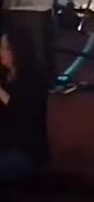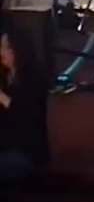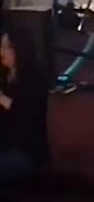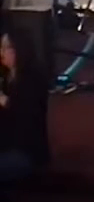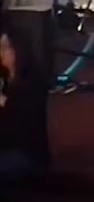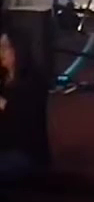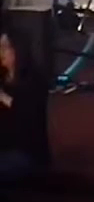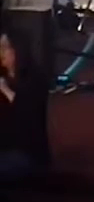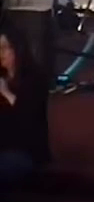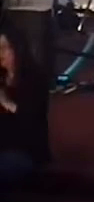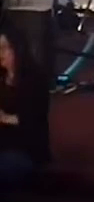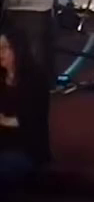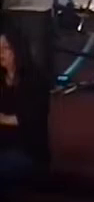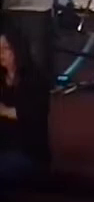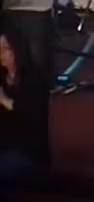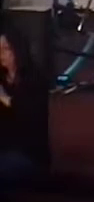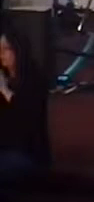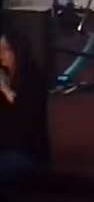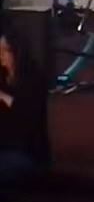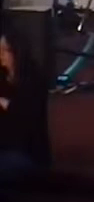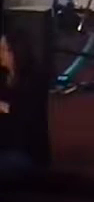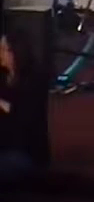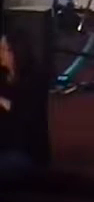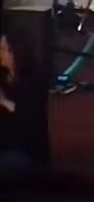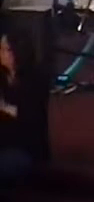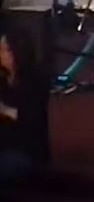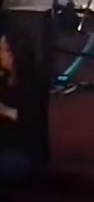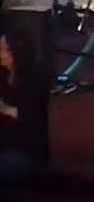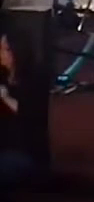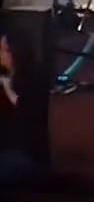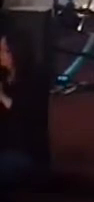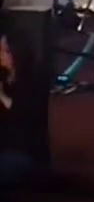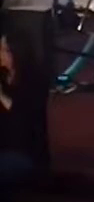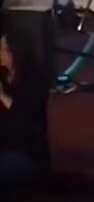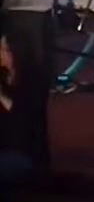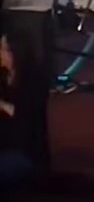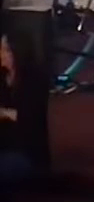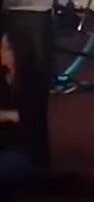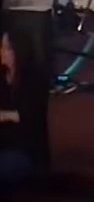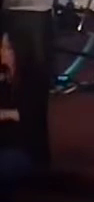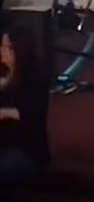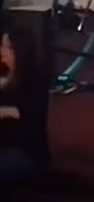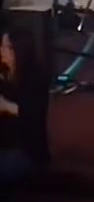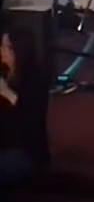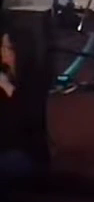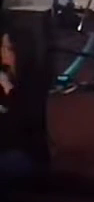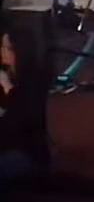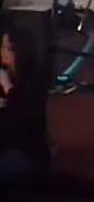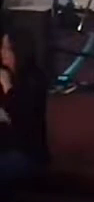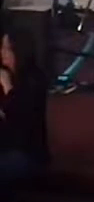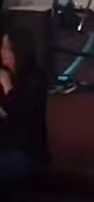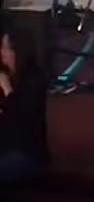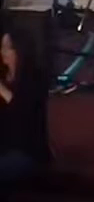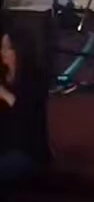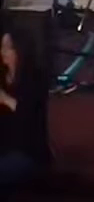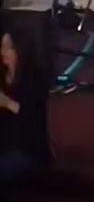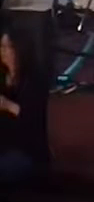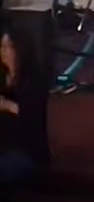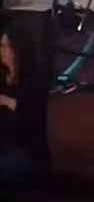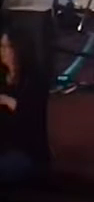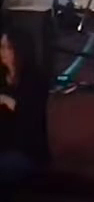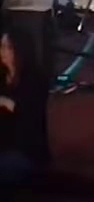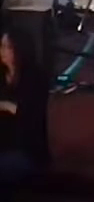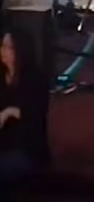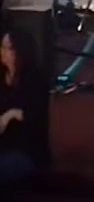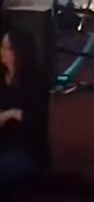warrior, a protector of the church against false doctrine, self-disciplined, a good communicator, strategic in